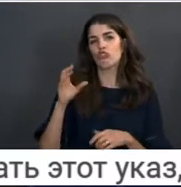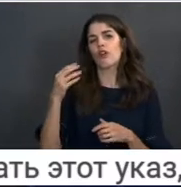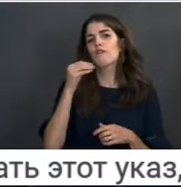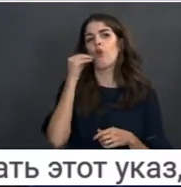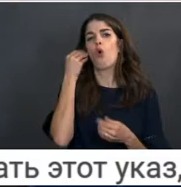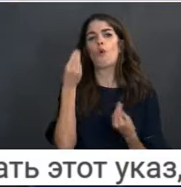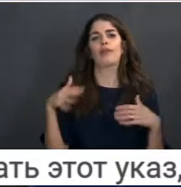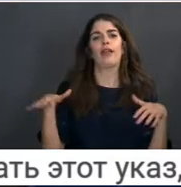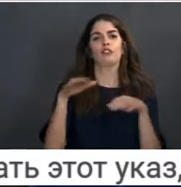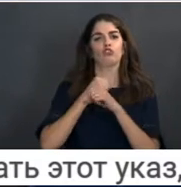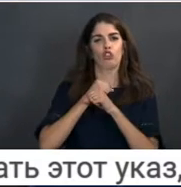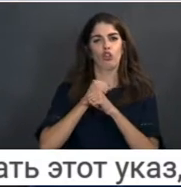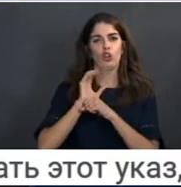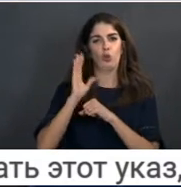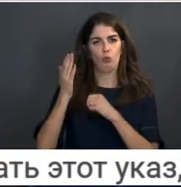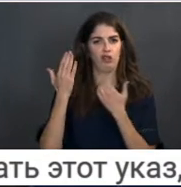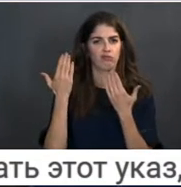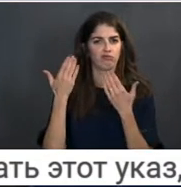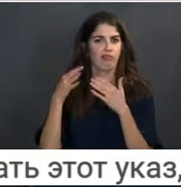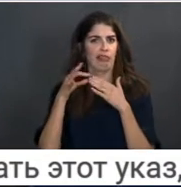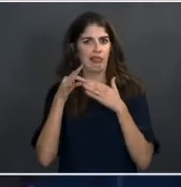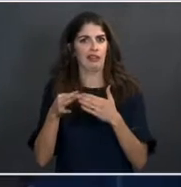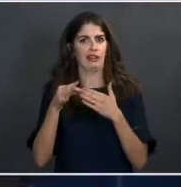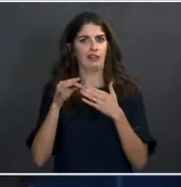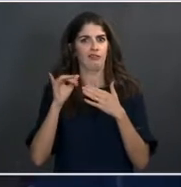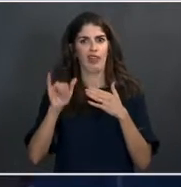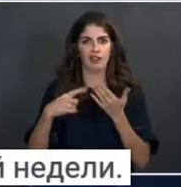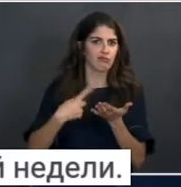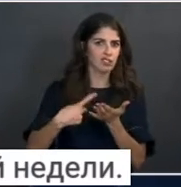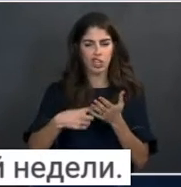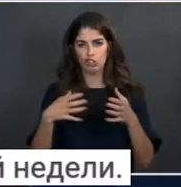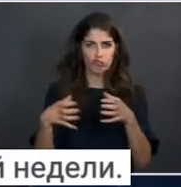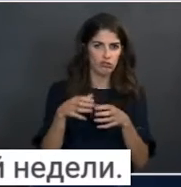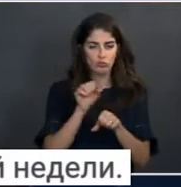we had planned to sign that executive order today,